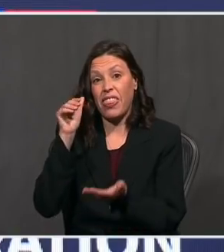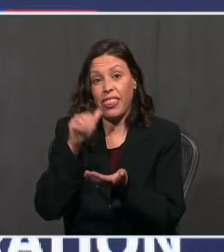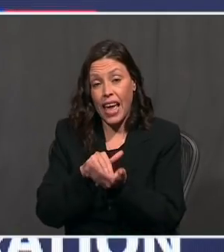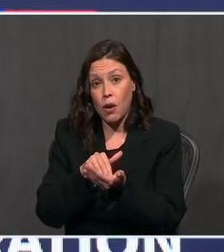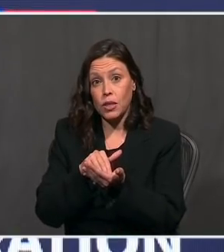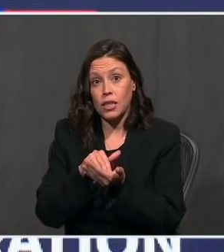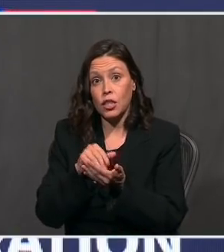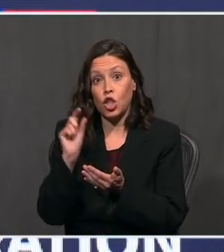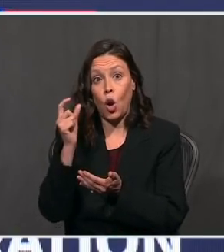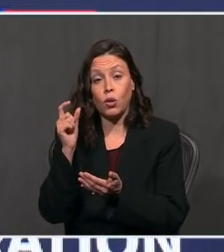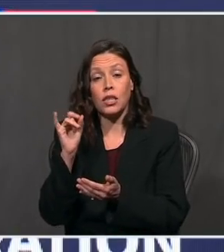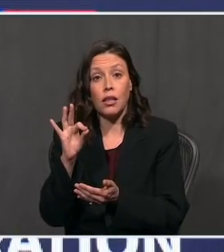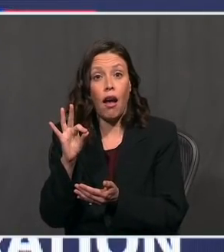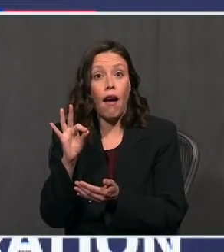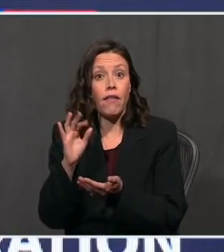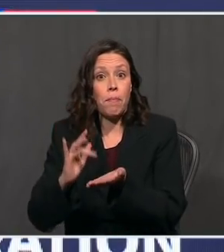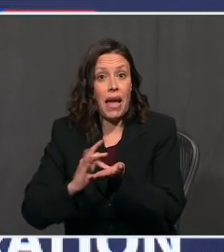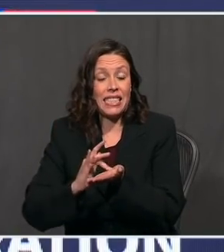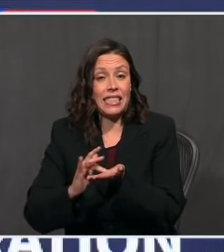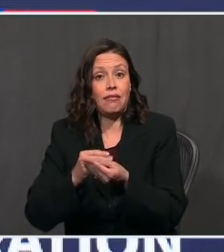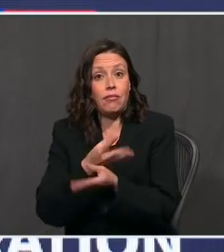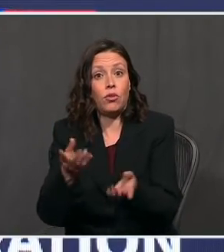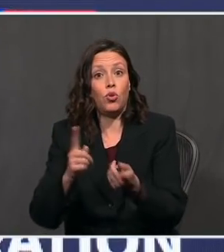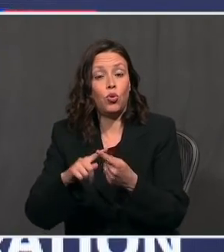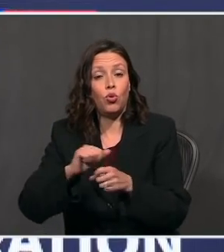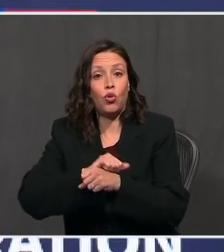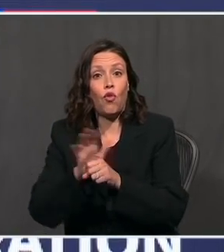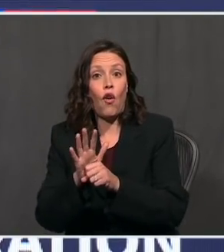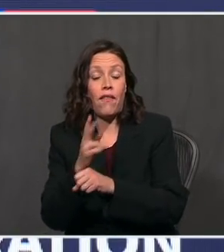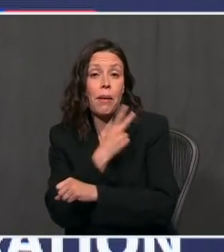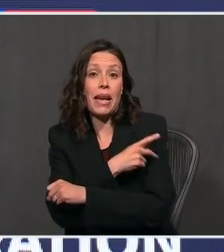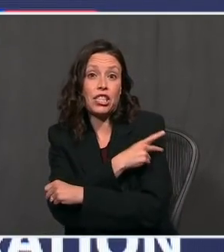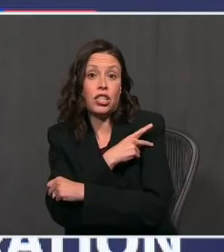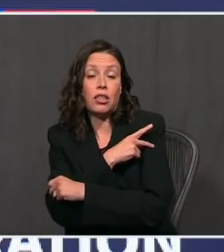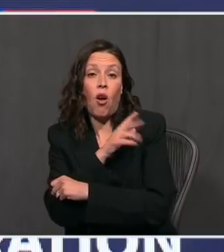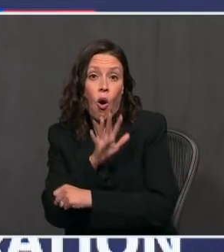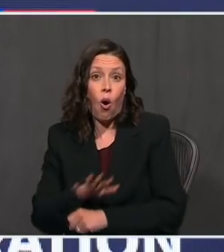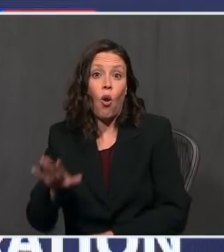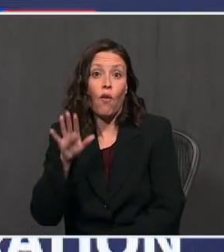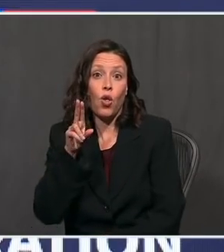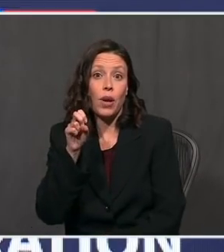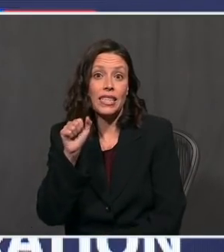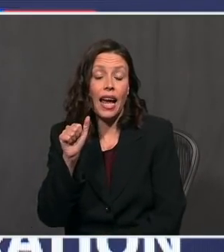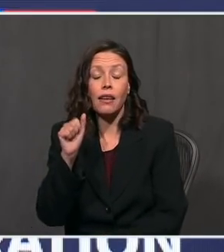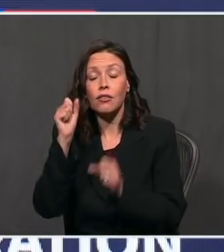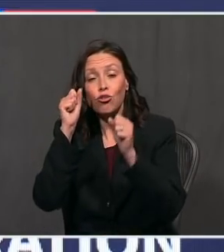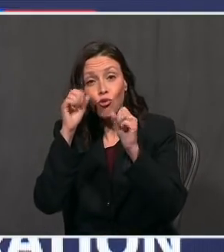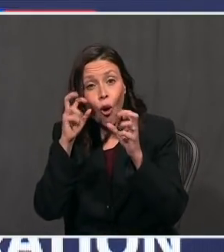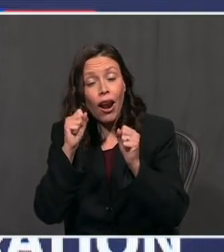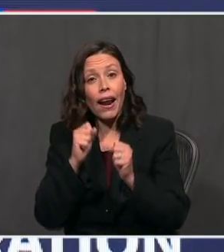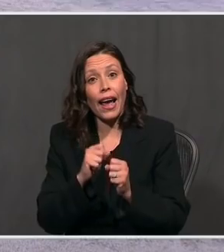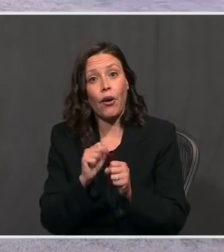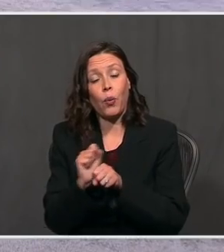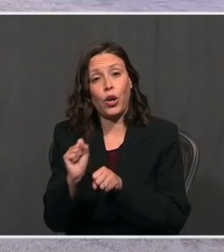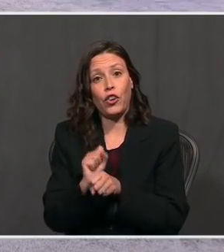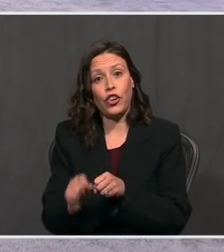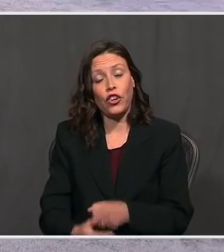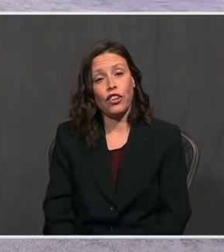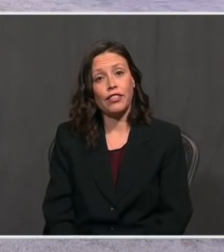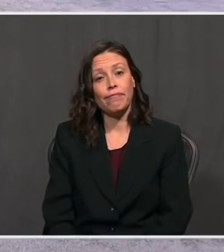185,000 doses of therapeutics to coronavirus patients across America. It's extraordinary.